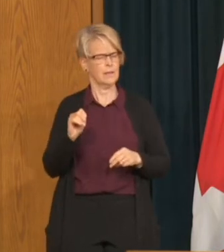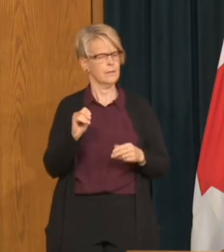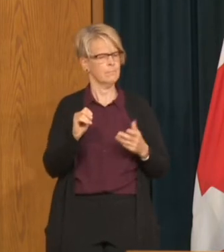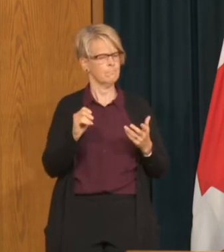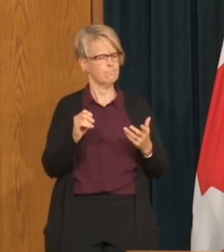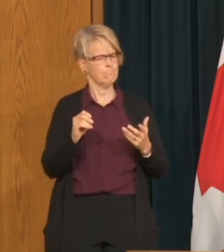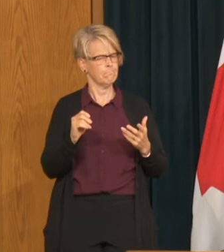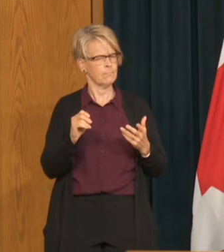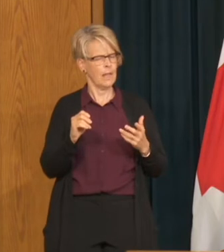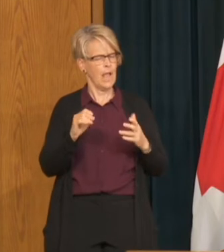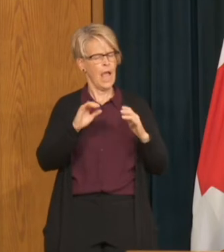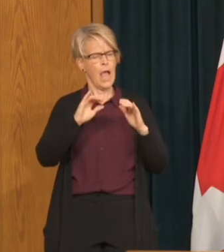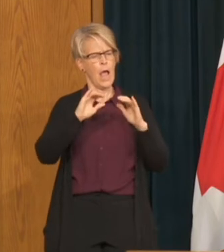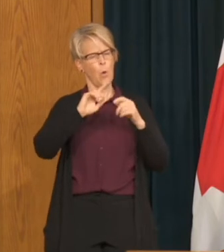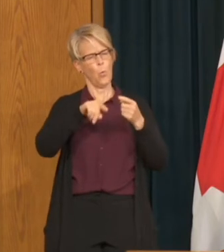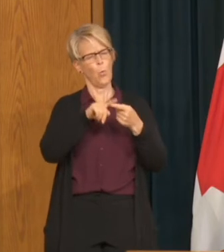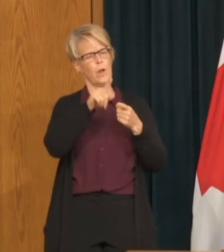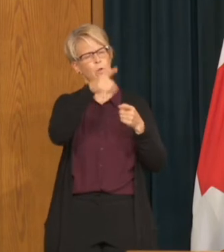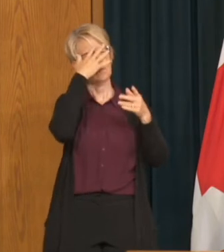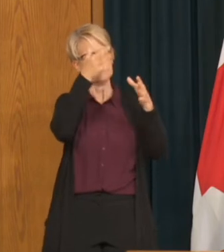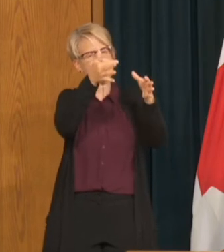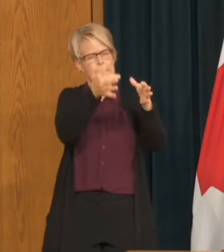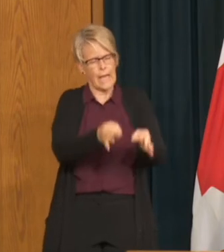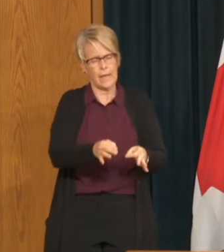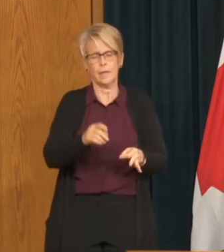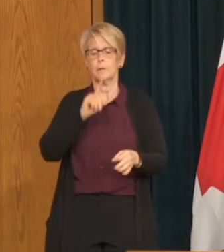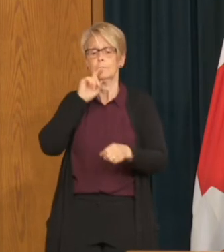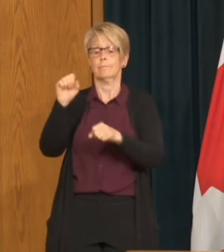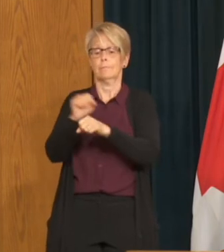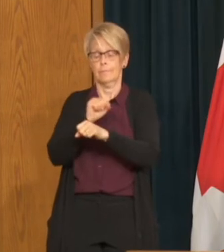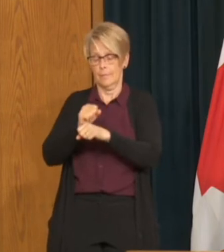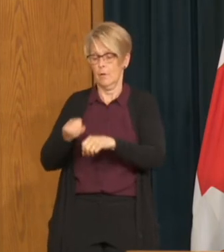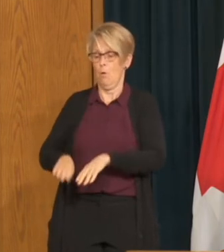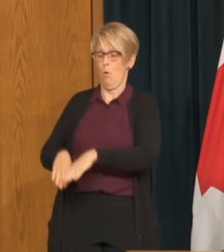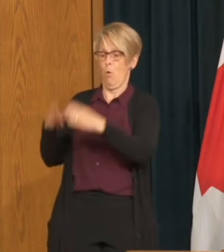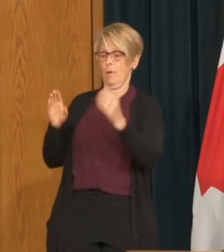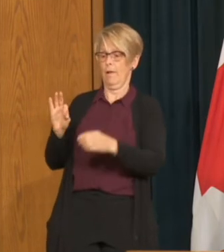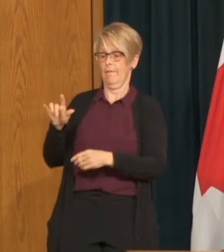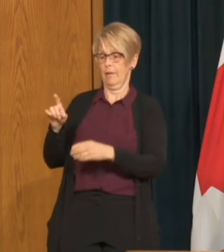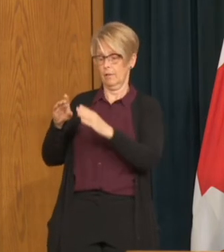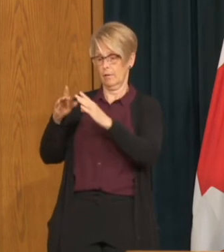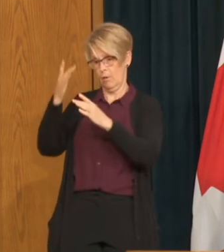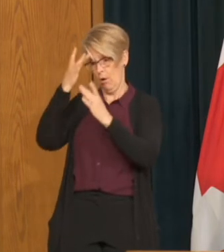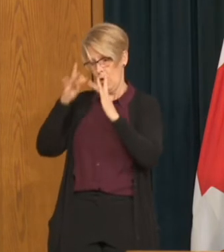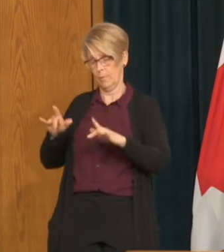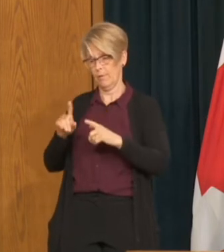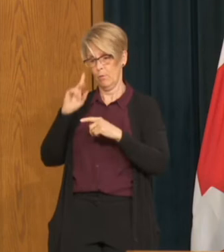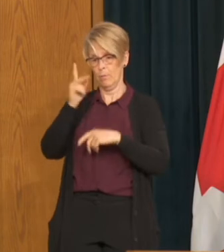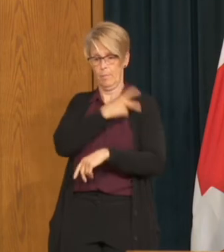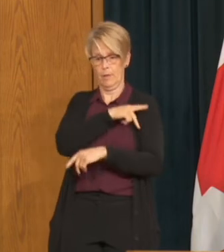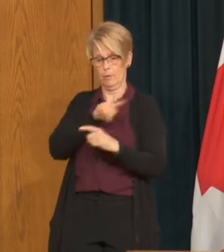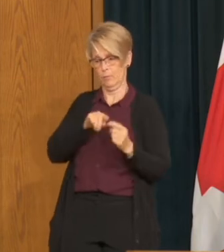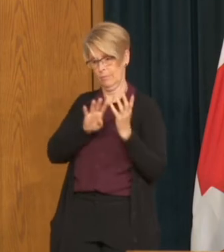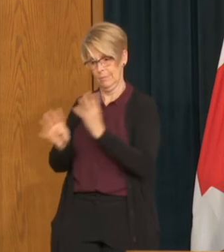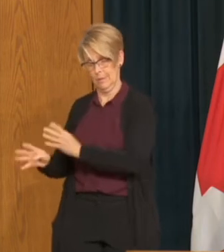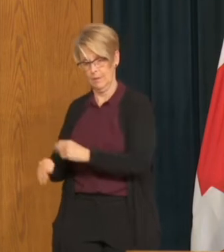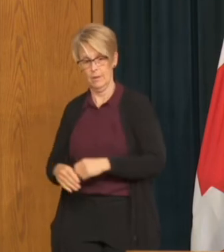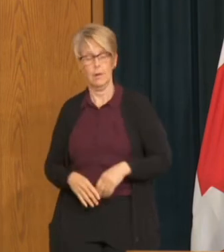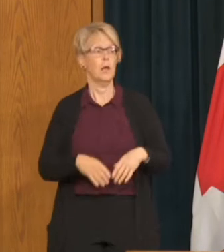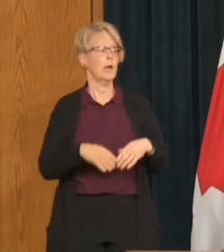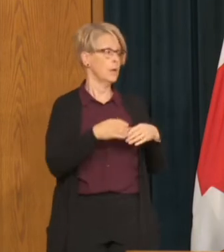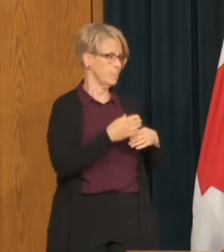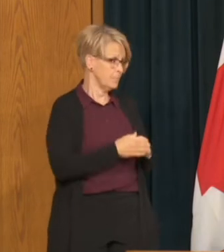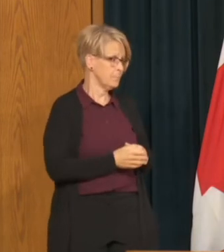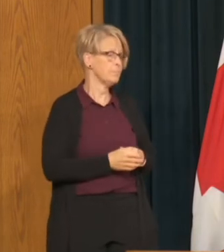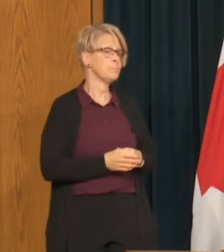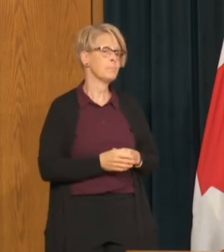predetermined triggers that would lead to field hospitals being open to patients? On the triggers and